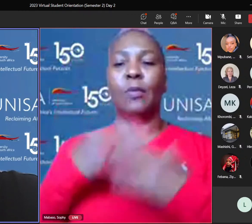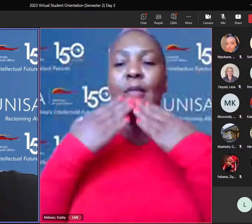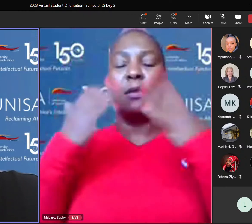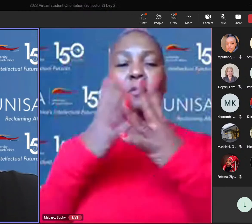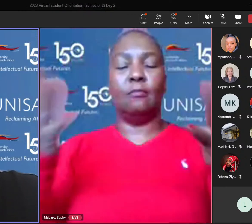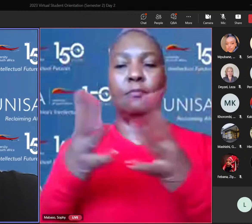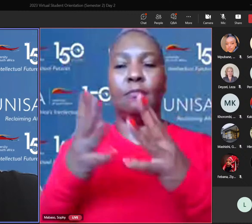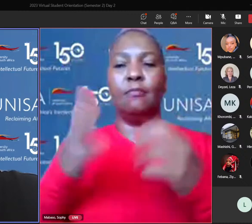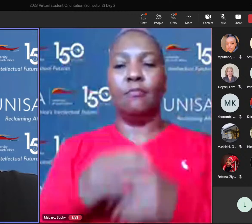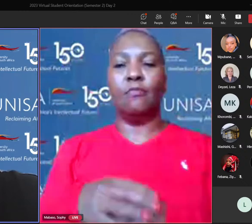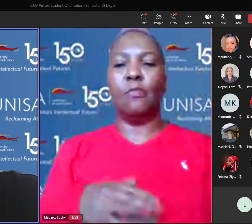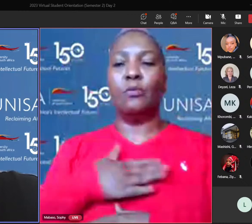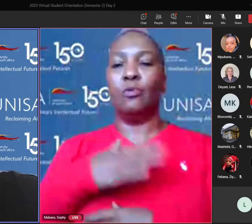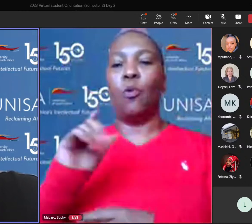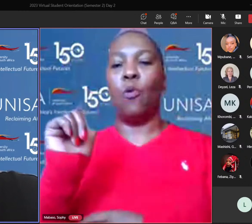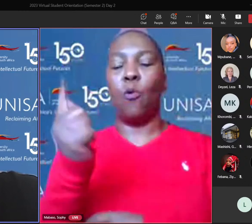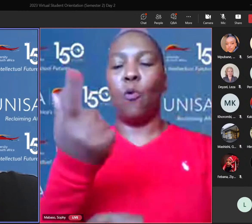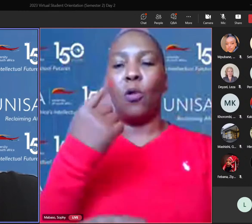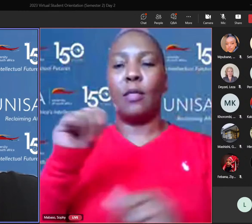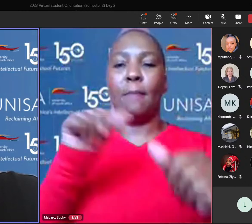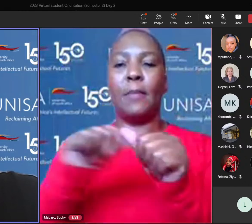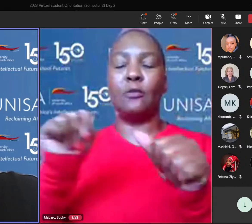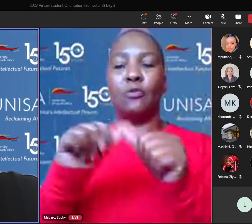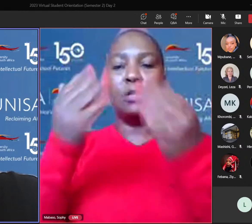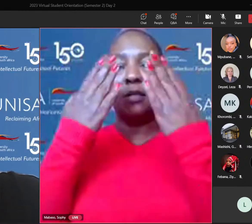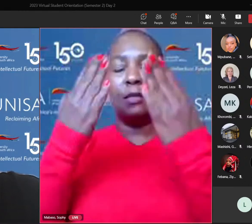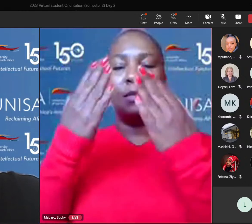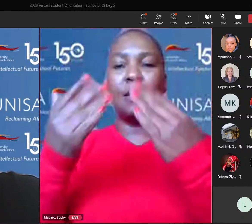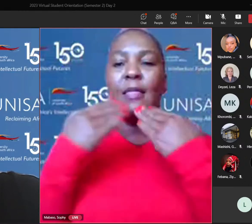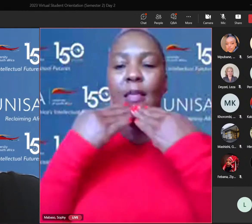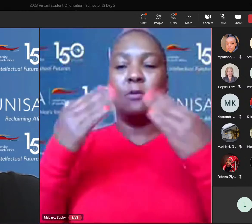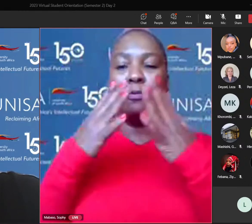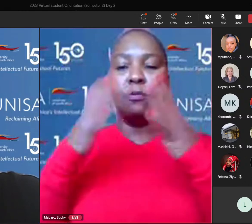and I wish you guys all the best with your studies. Thanks, guys.